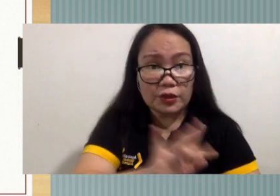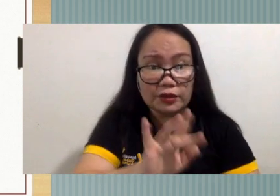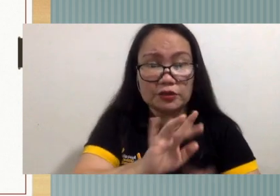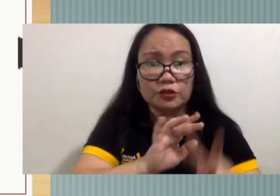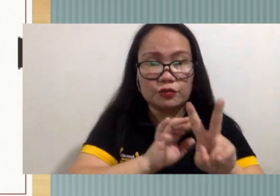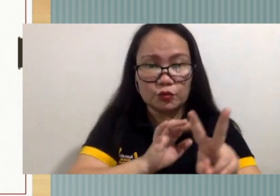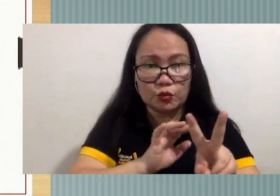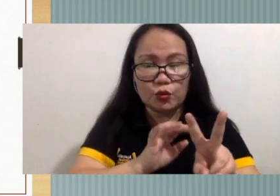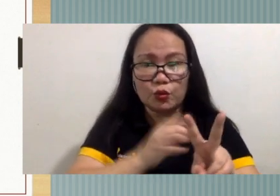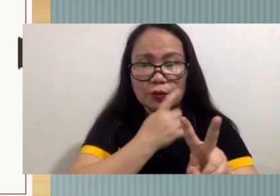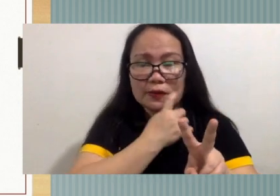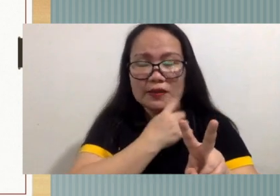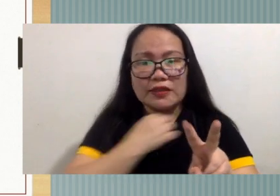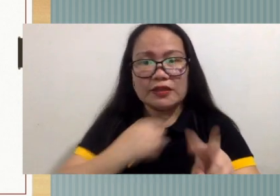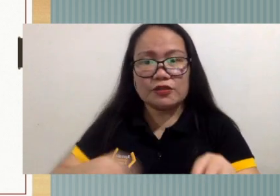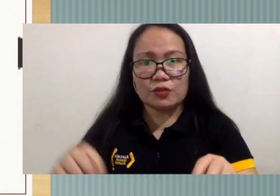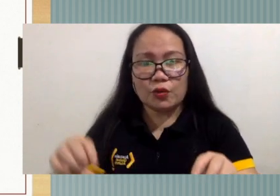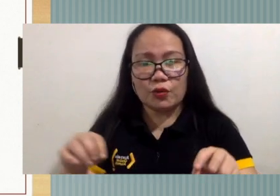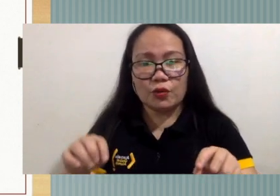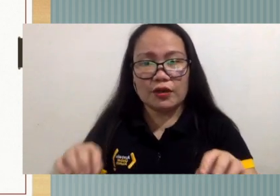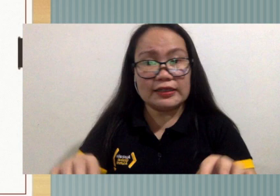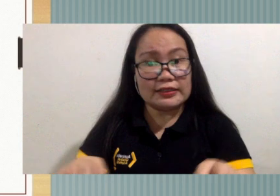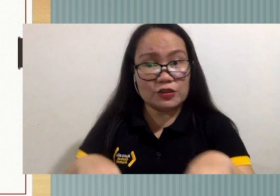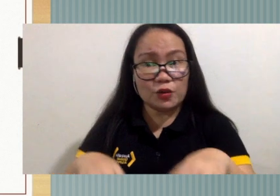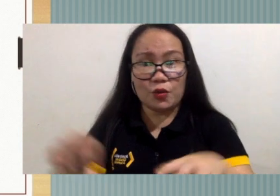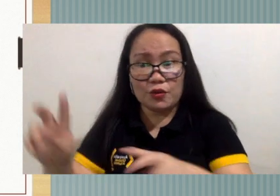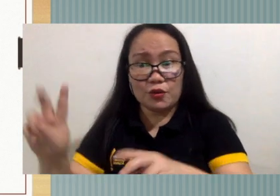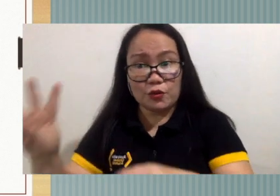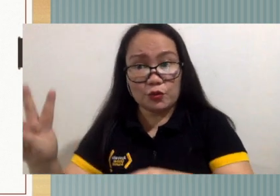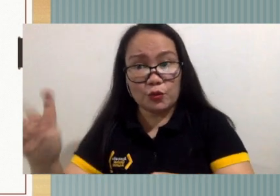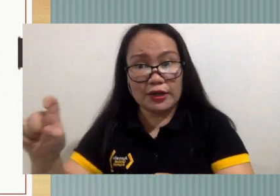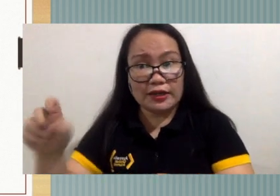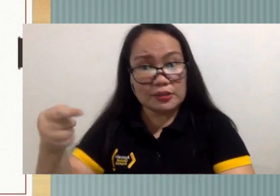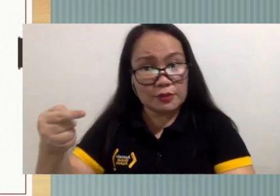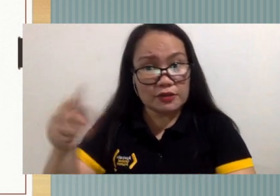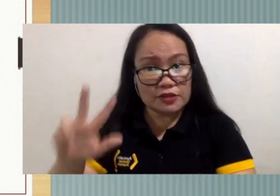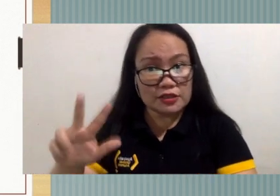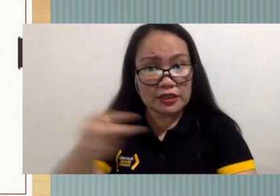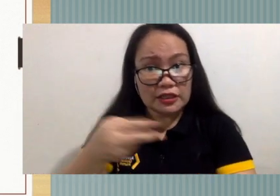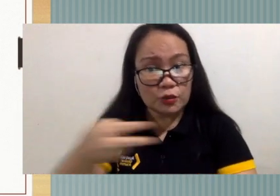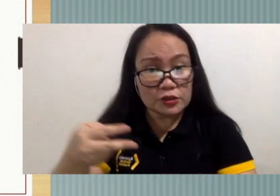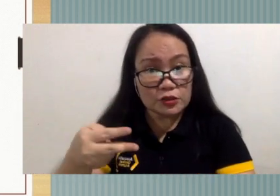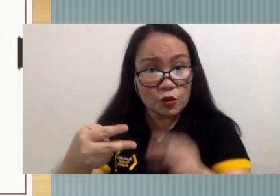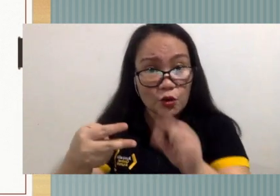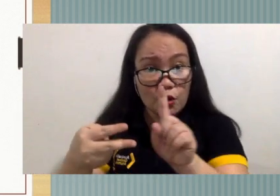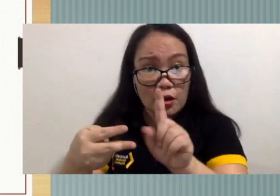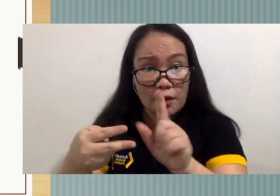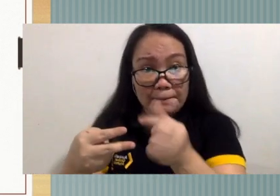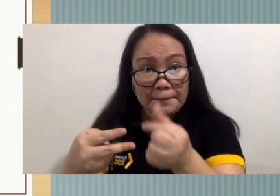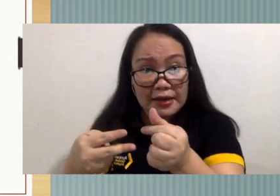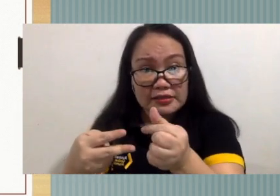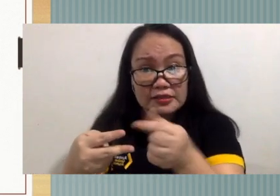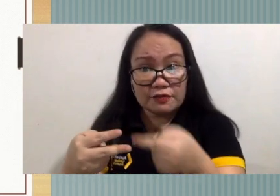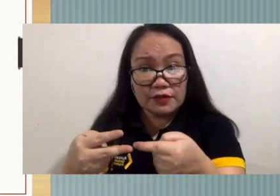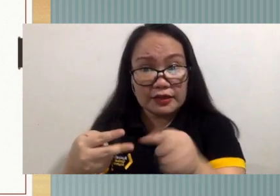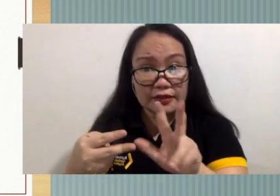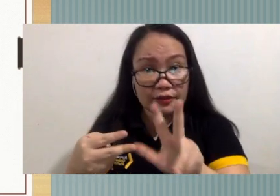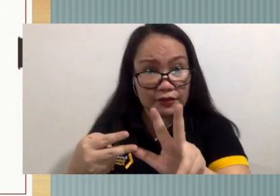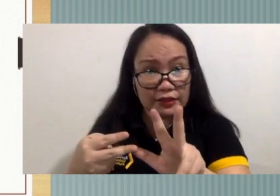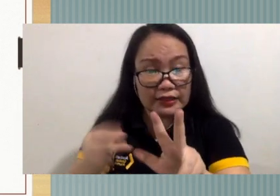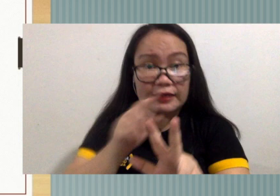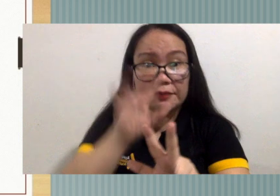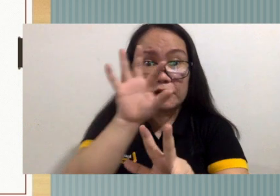ay perfect square, pwede na natin siyang ilabas. Magiging 2x minus 3 is equal to positive or